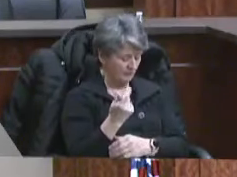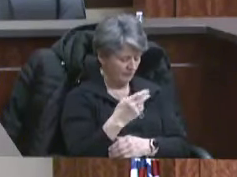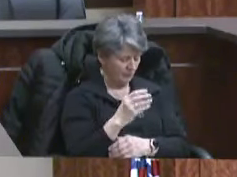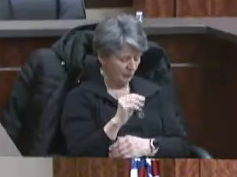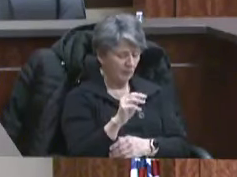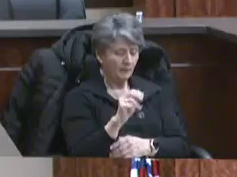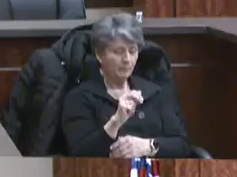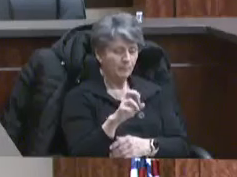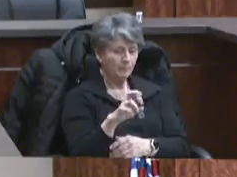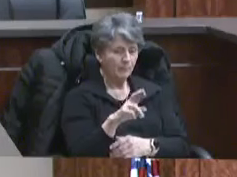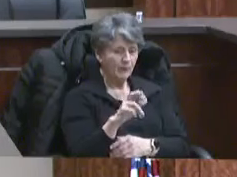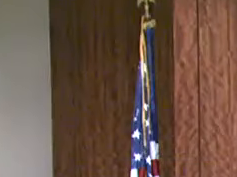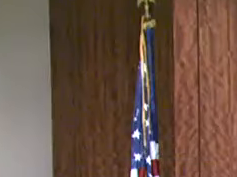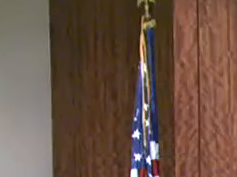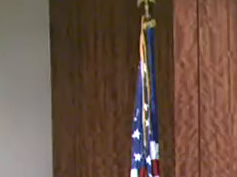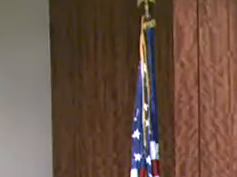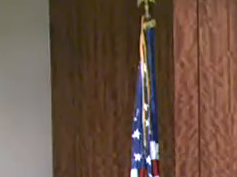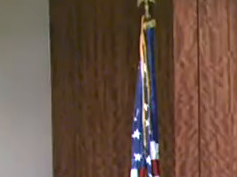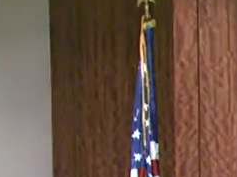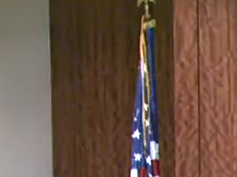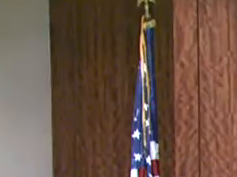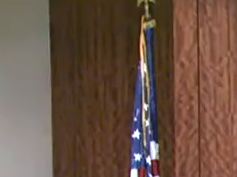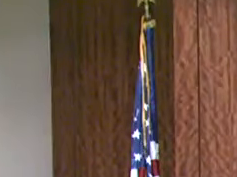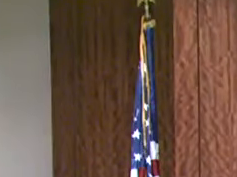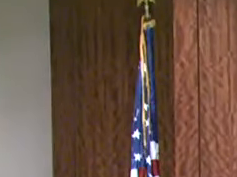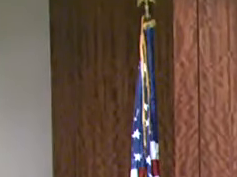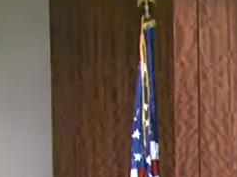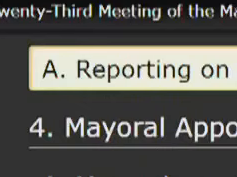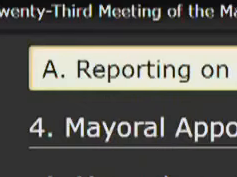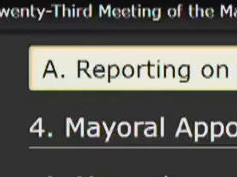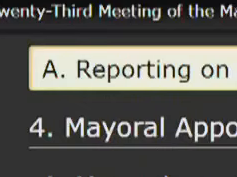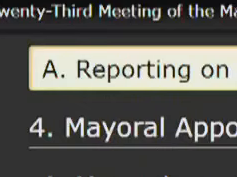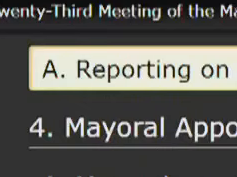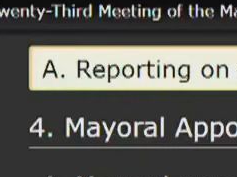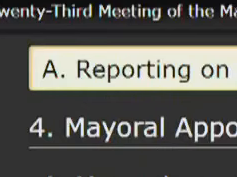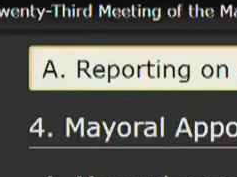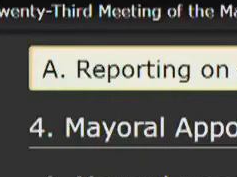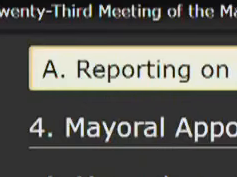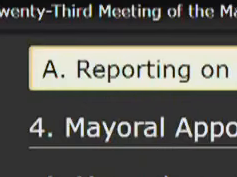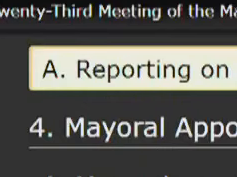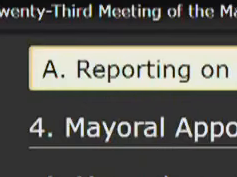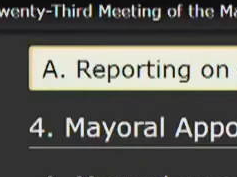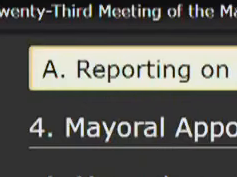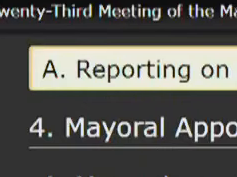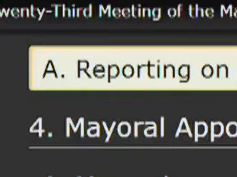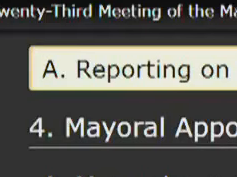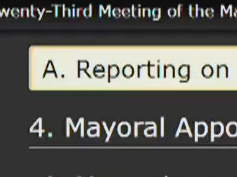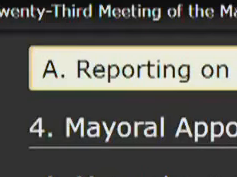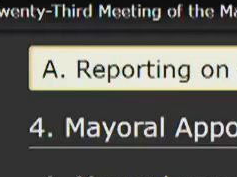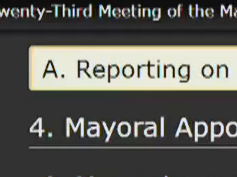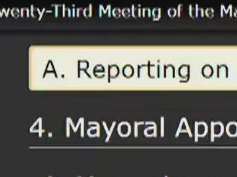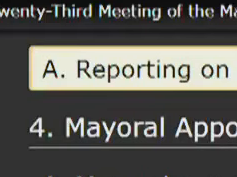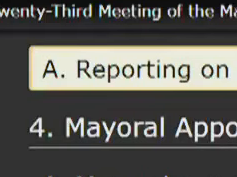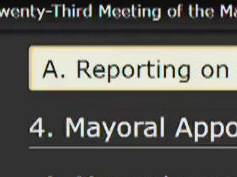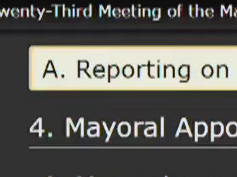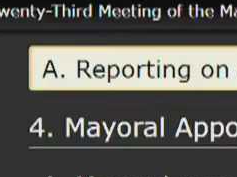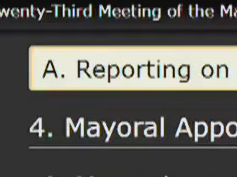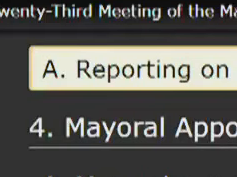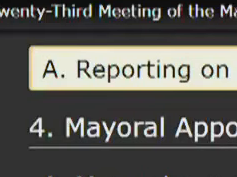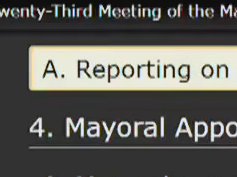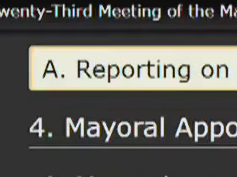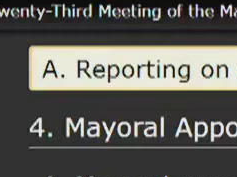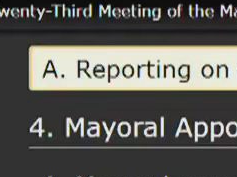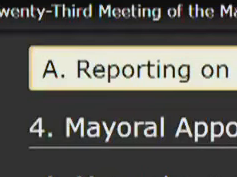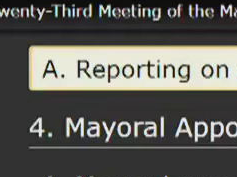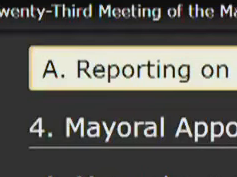appointments that I'll go ahead and read them off, and then I'll go down and do the citation if you all want to do it that way. Mayoral appointments are Craig Frederick